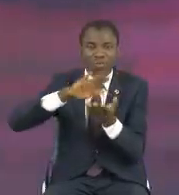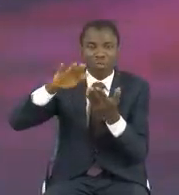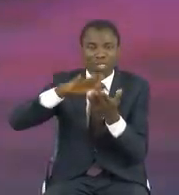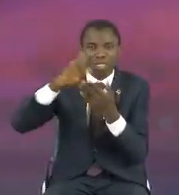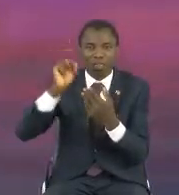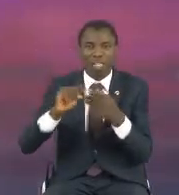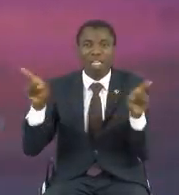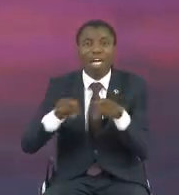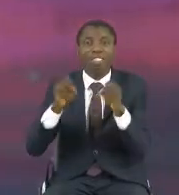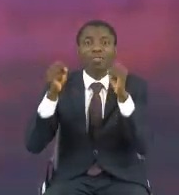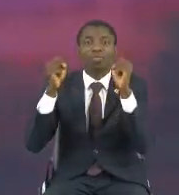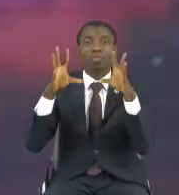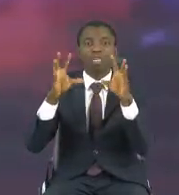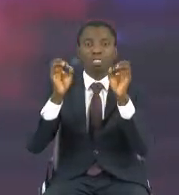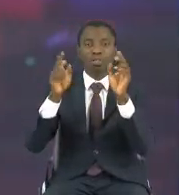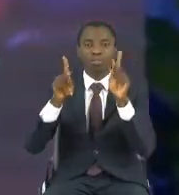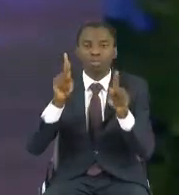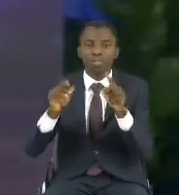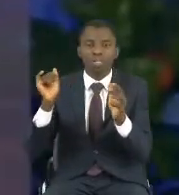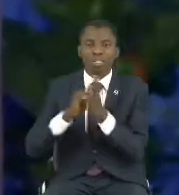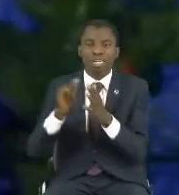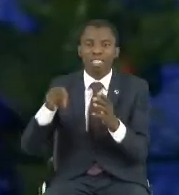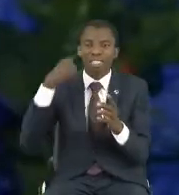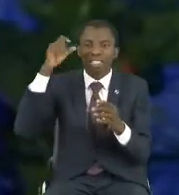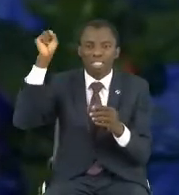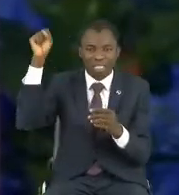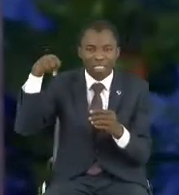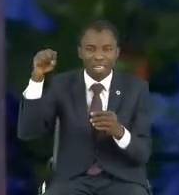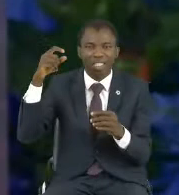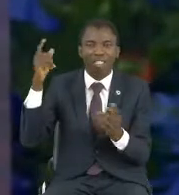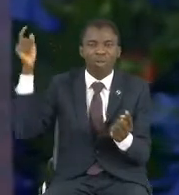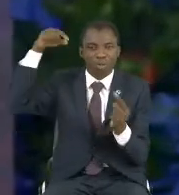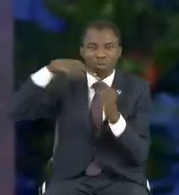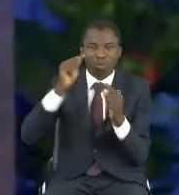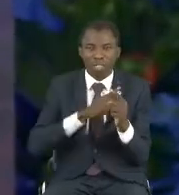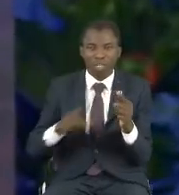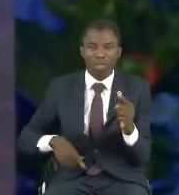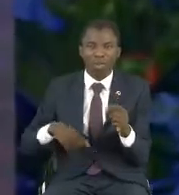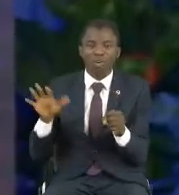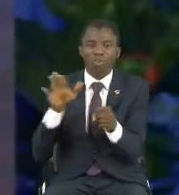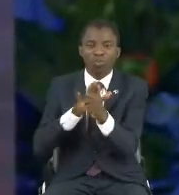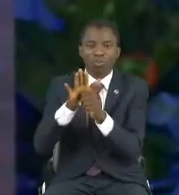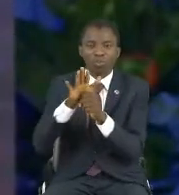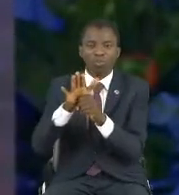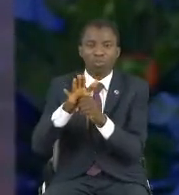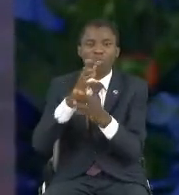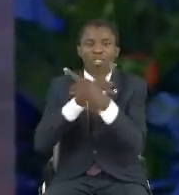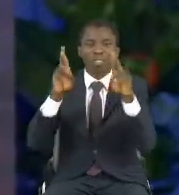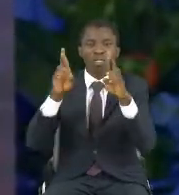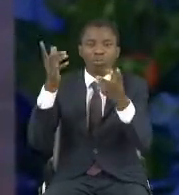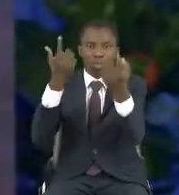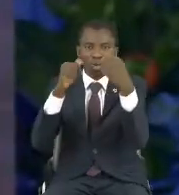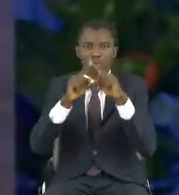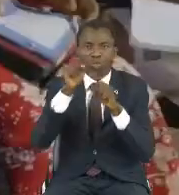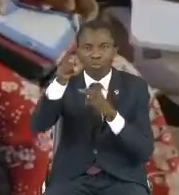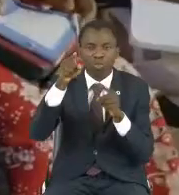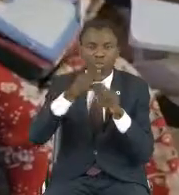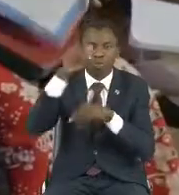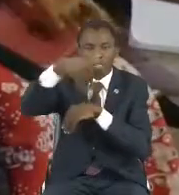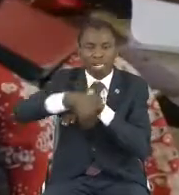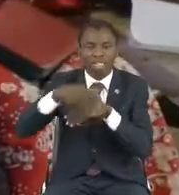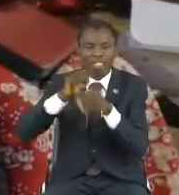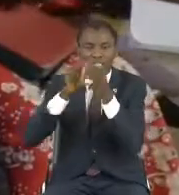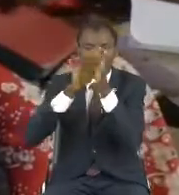many as will say yes to the Lord for redemption will come to you tonight in Jesus'